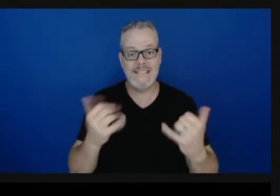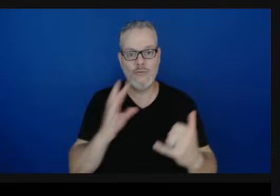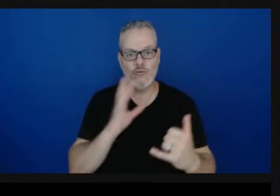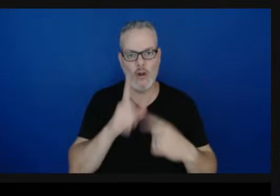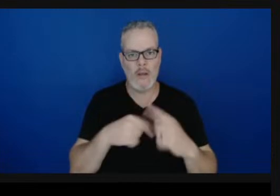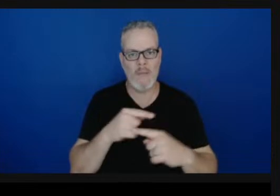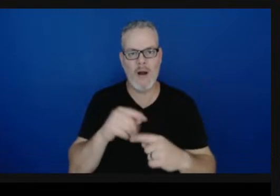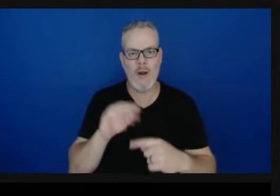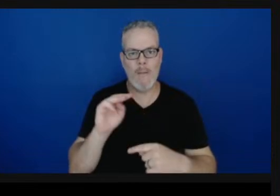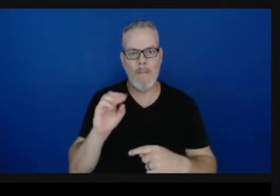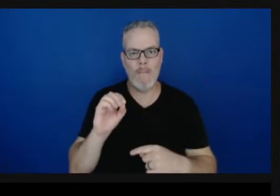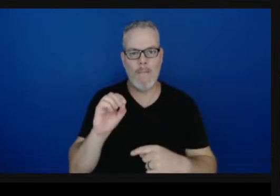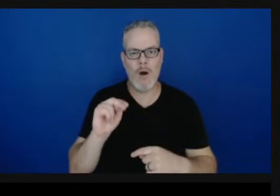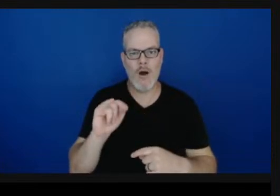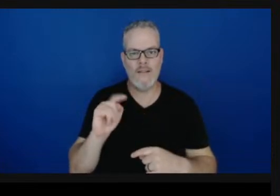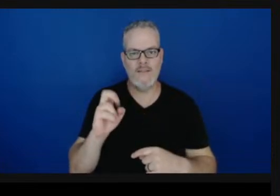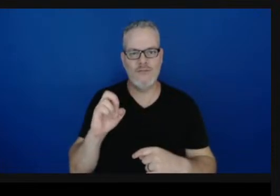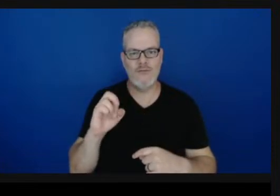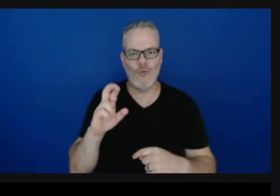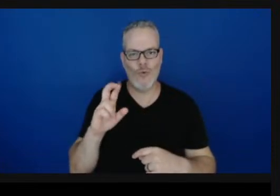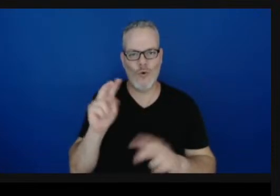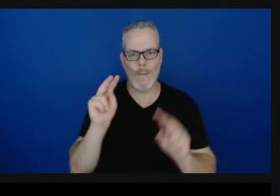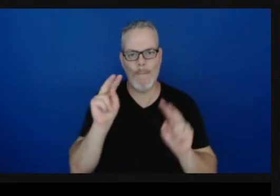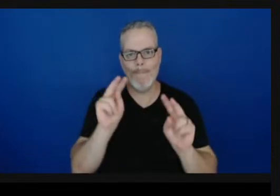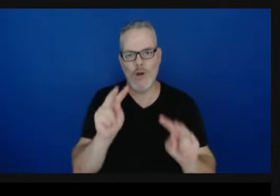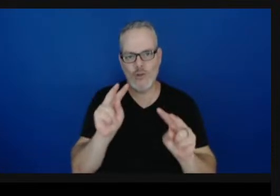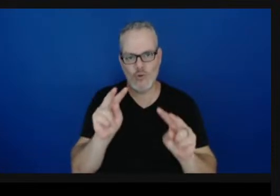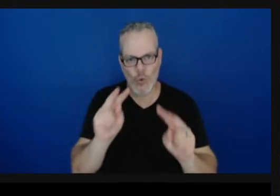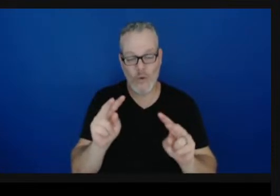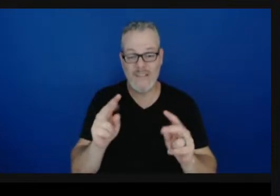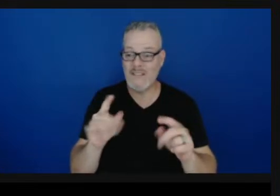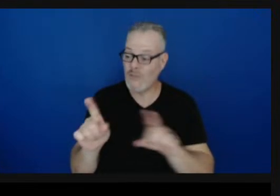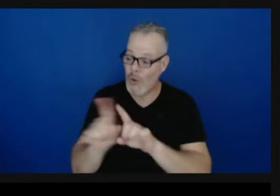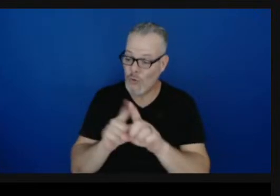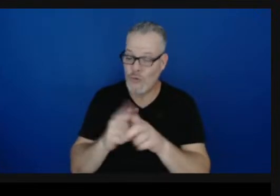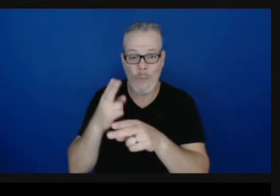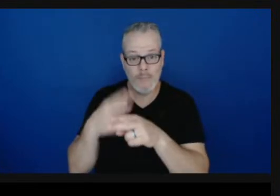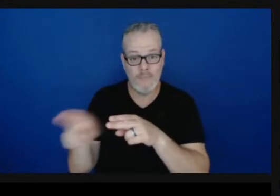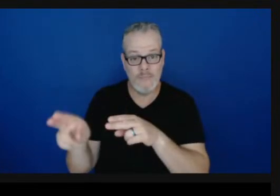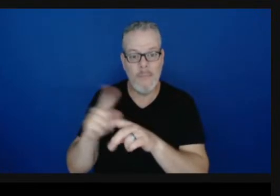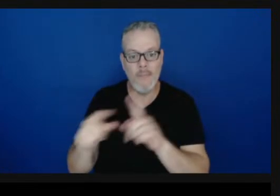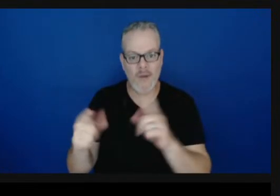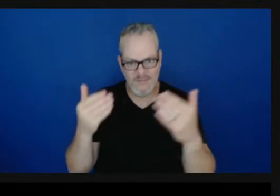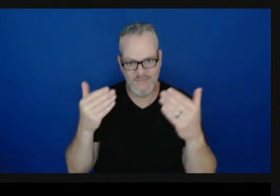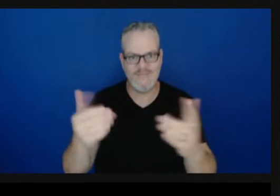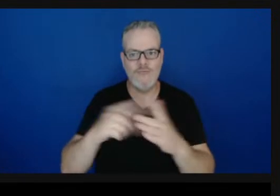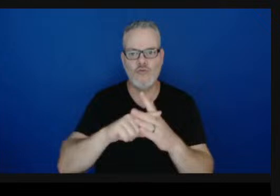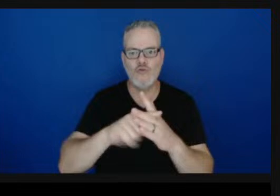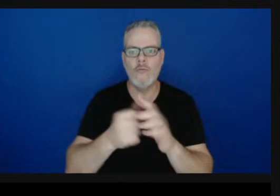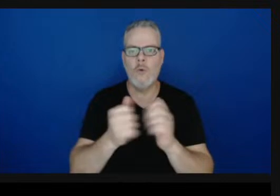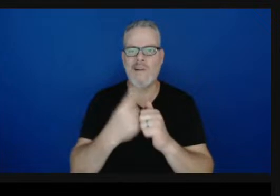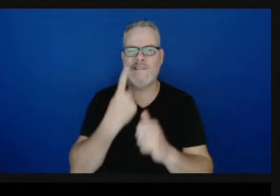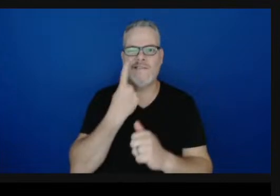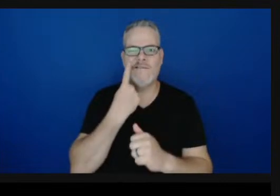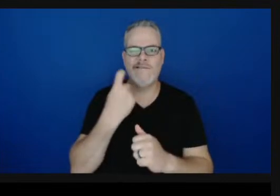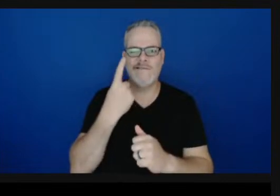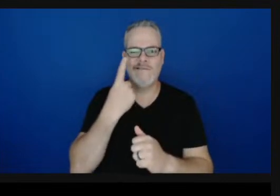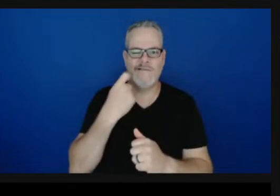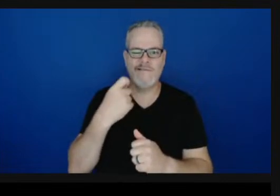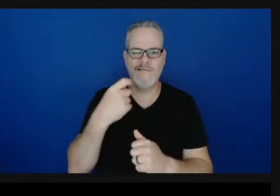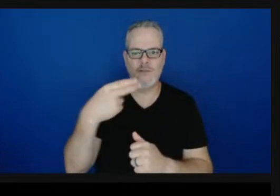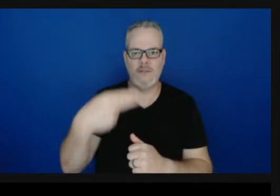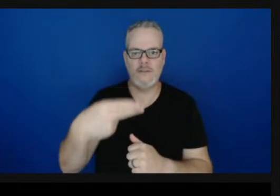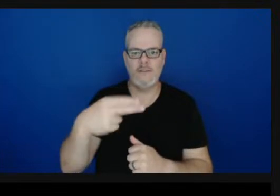monitoring, which is also a little abridged, but we will start with our most recent HVO daily